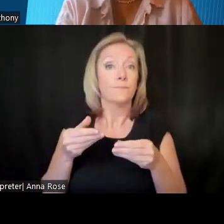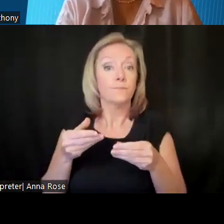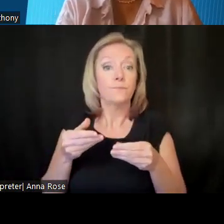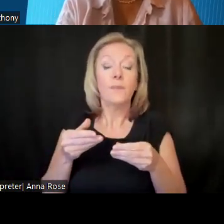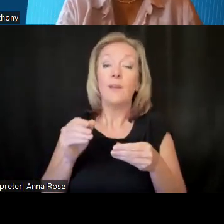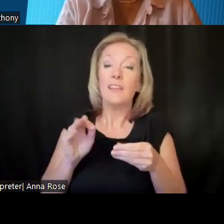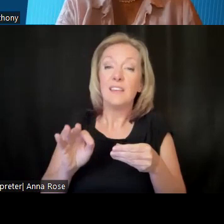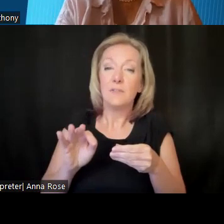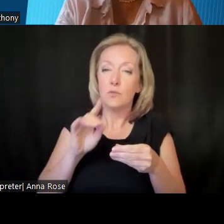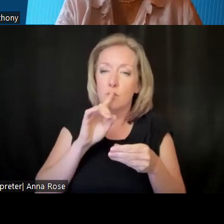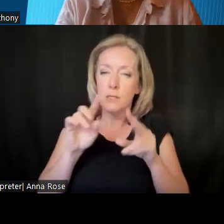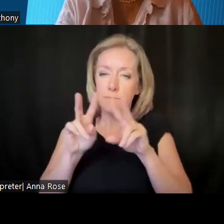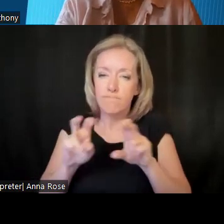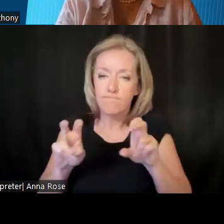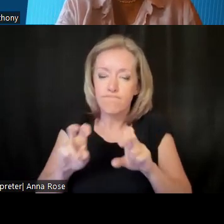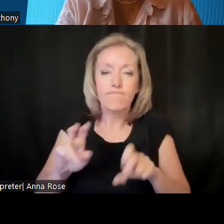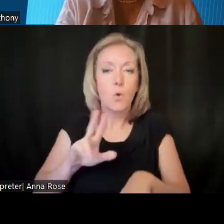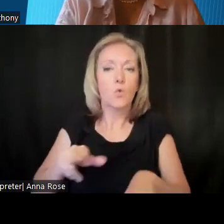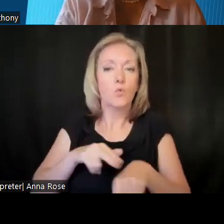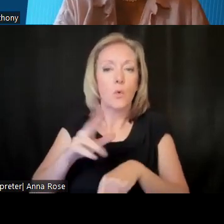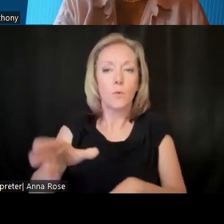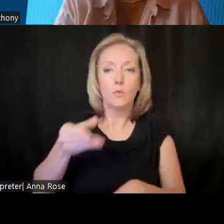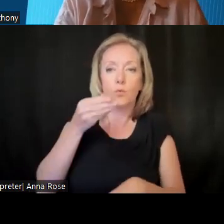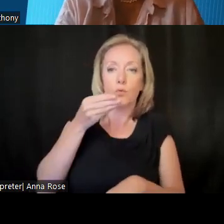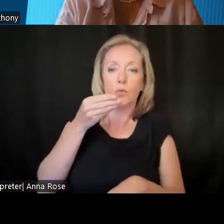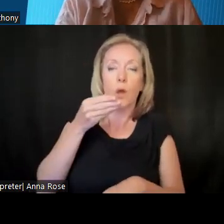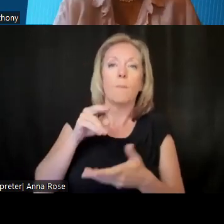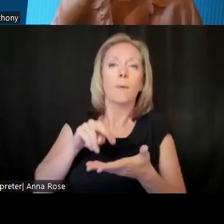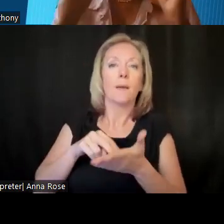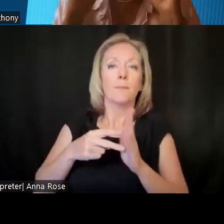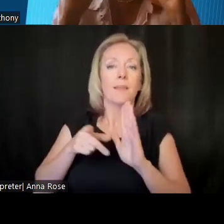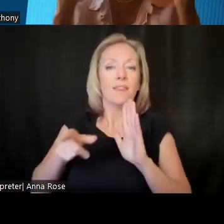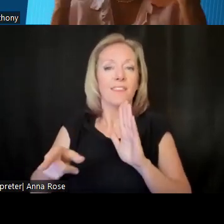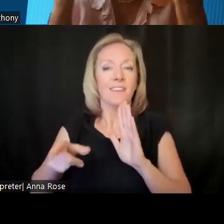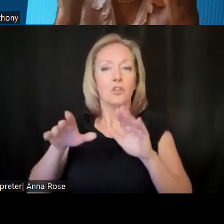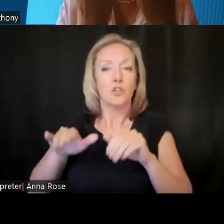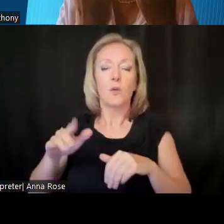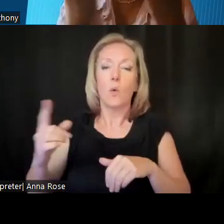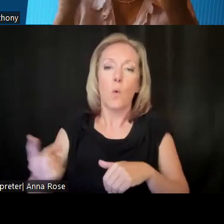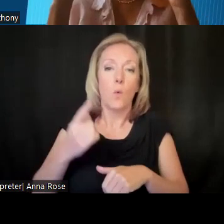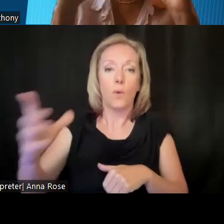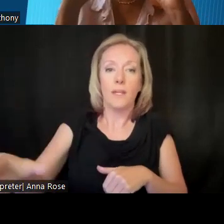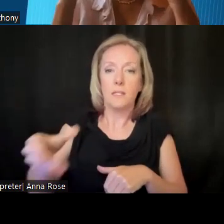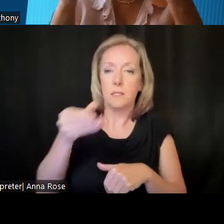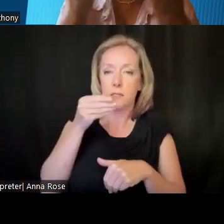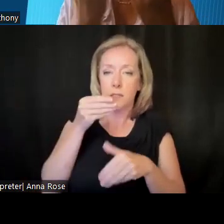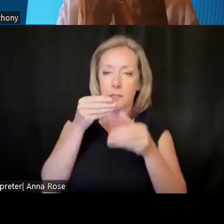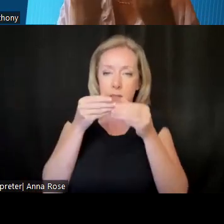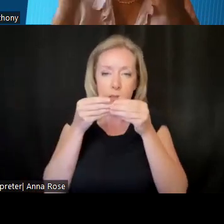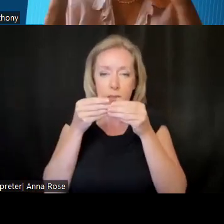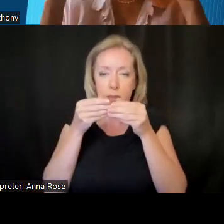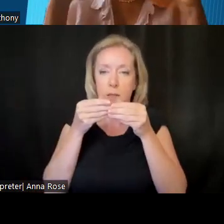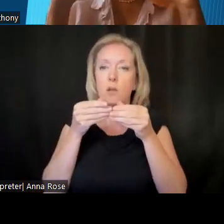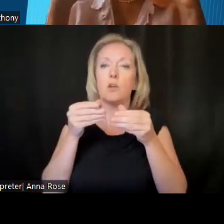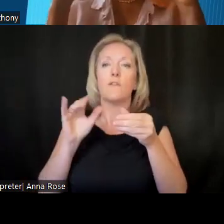might get a little close, but this is the kid who kind of does it all the time. And what you're sort of learning is this is where the kid